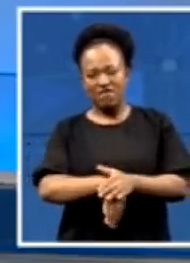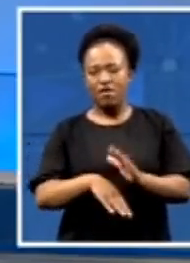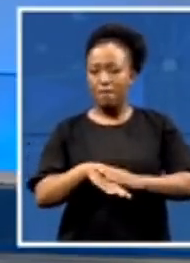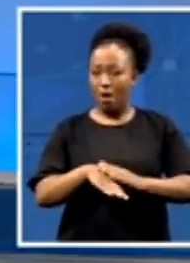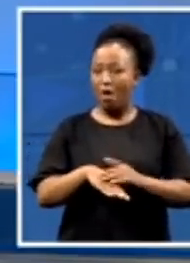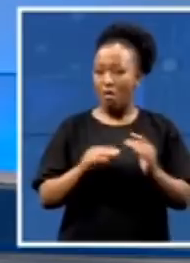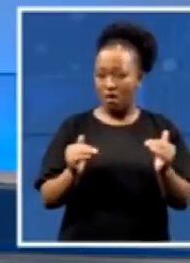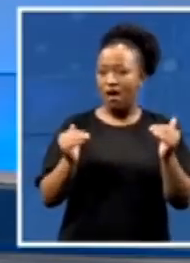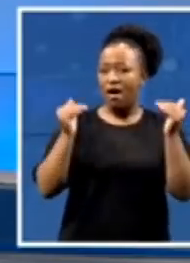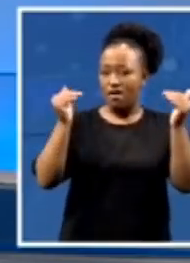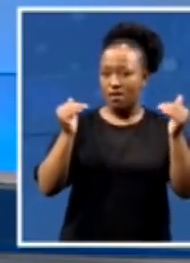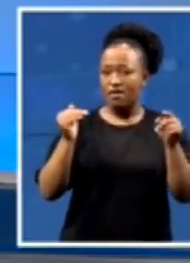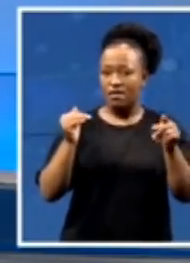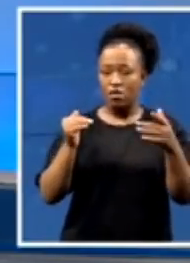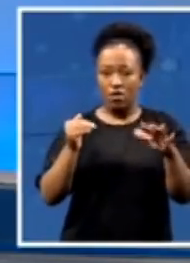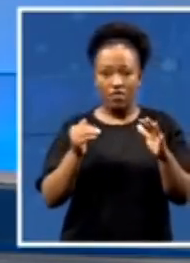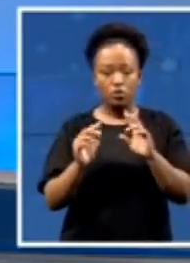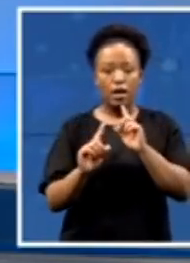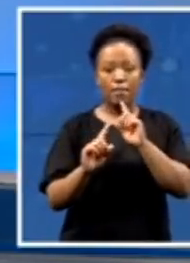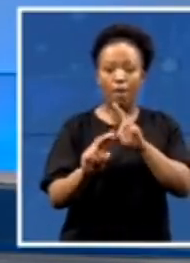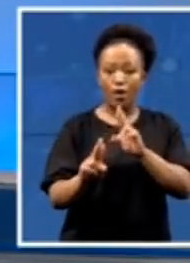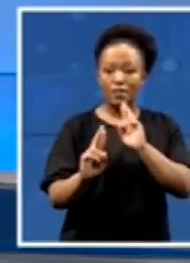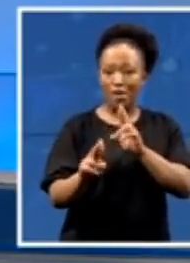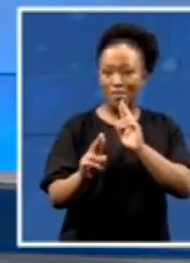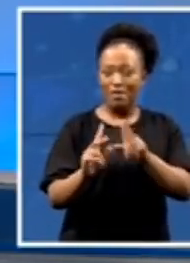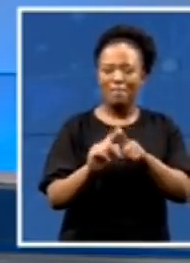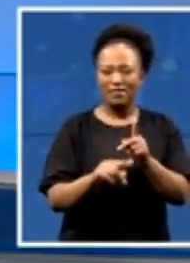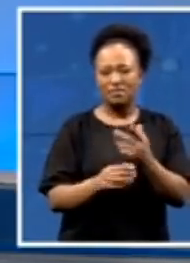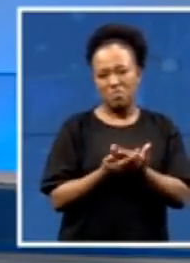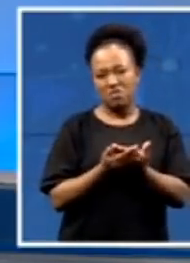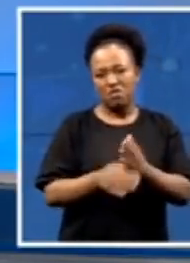we've been reporting on. What are we hearing in this regard?